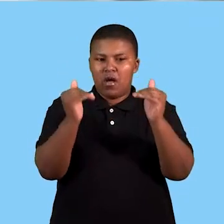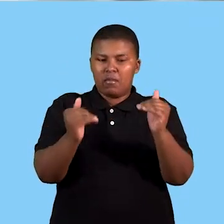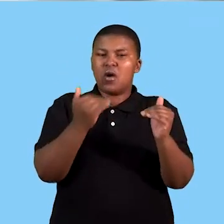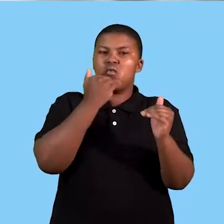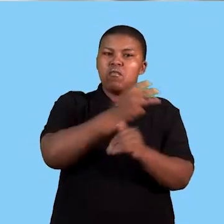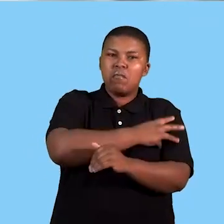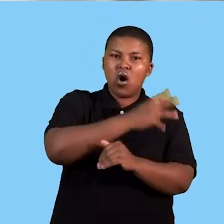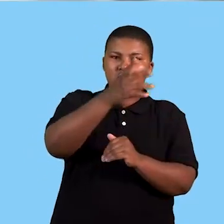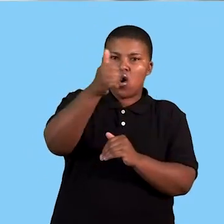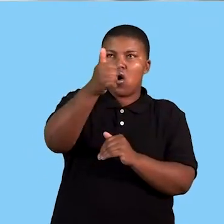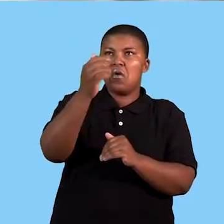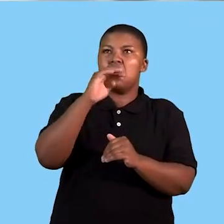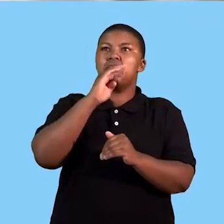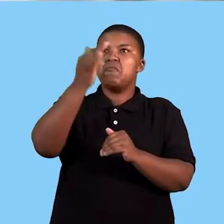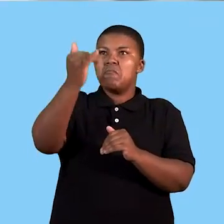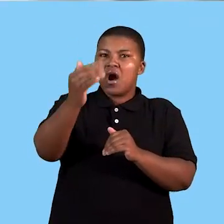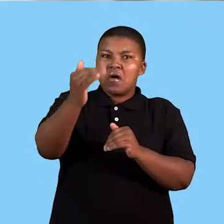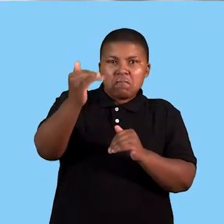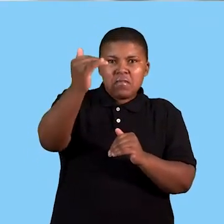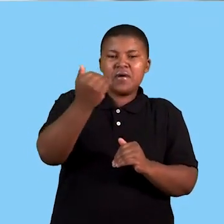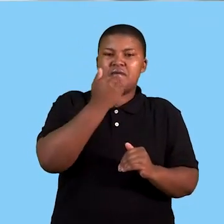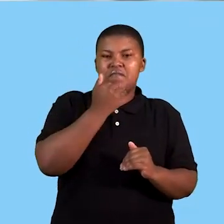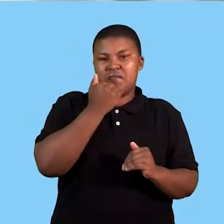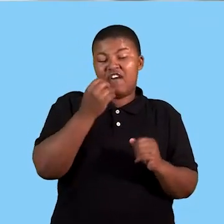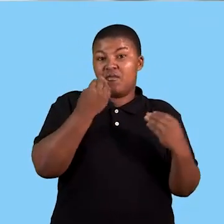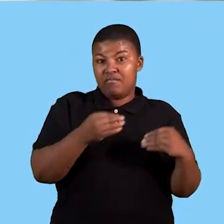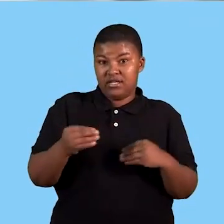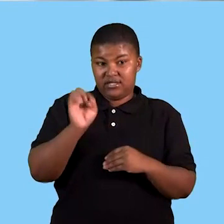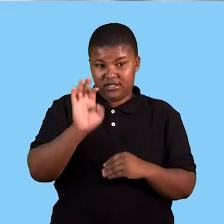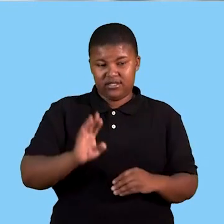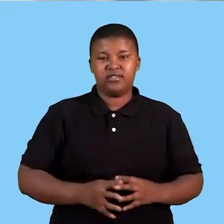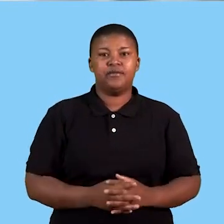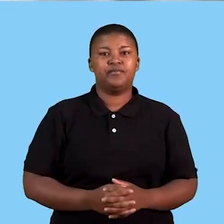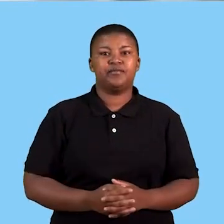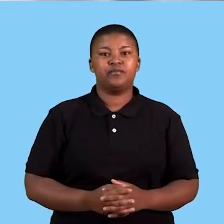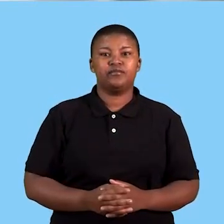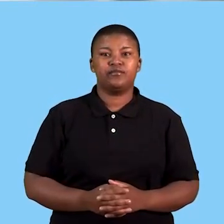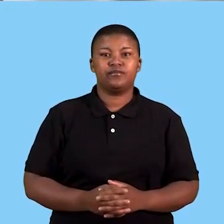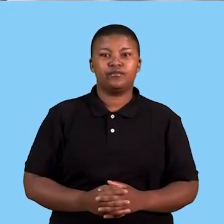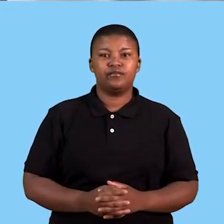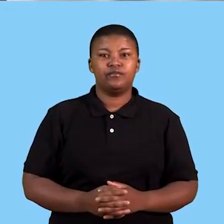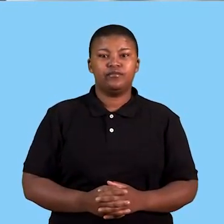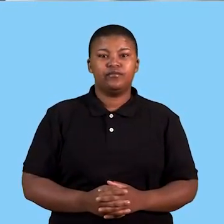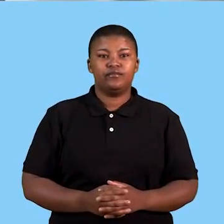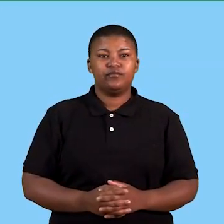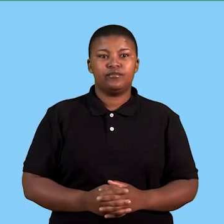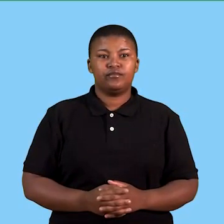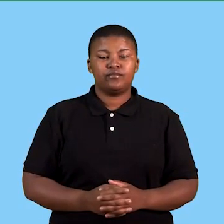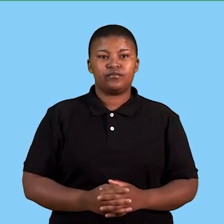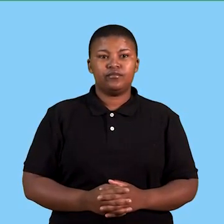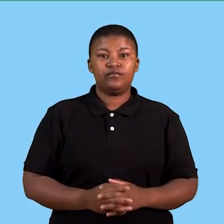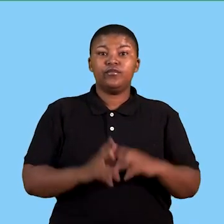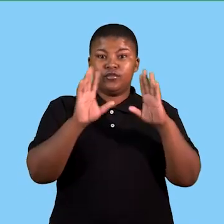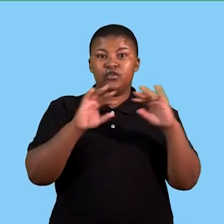us who is boss, who is on the second level of the business, and so forth. So the organizational structure will give us